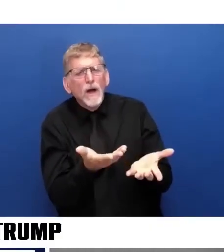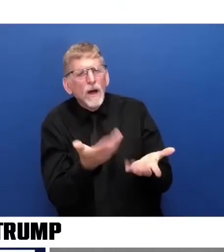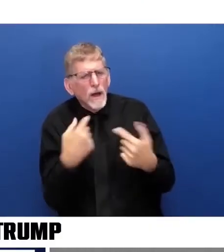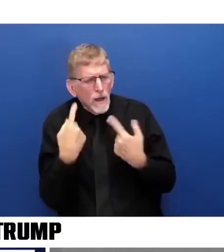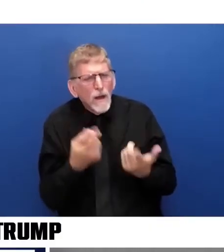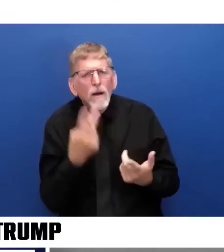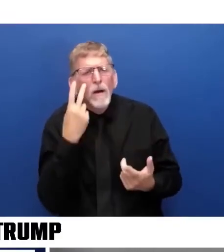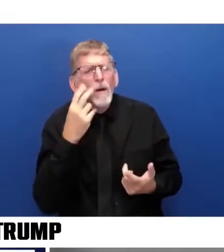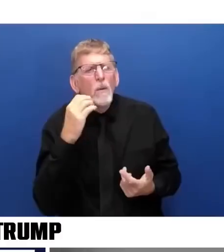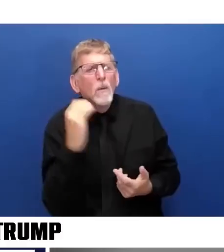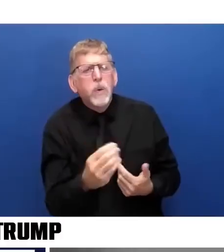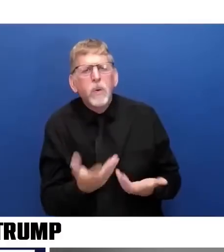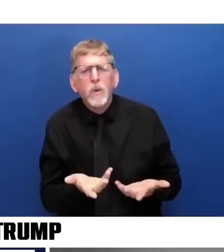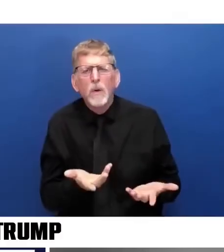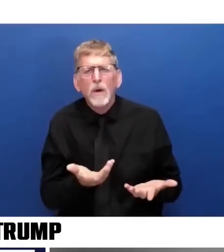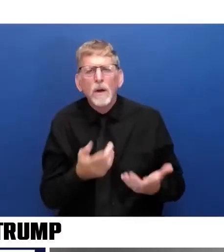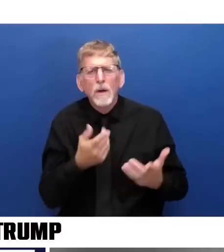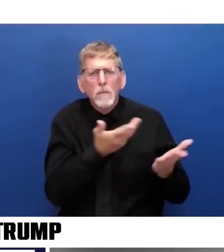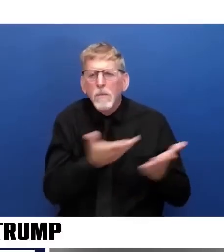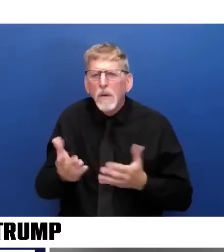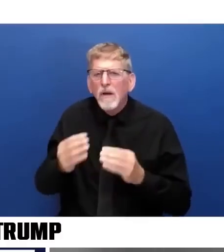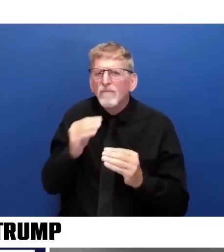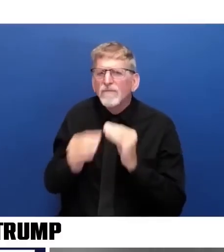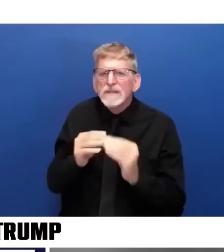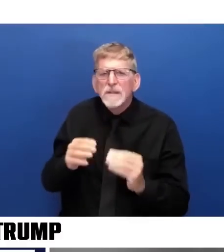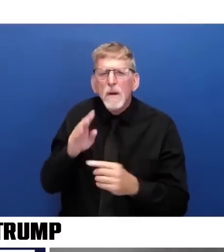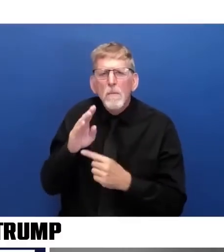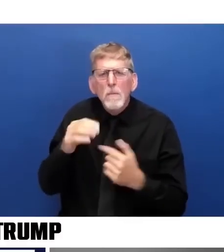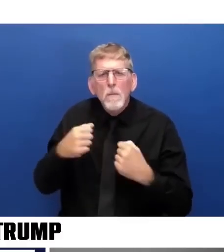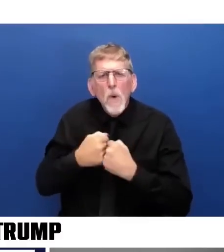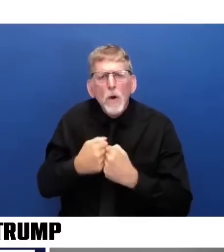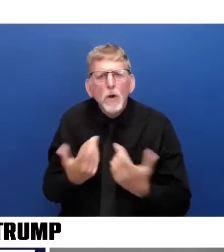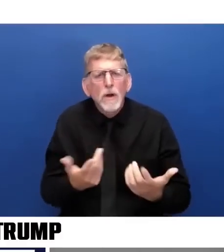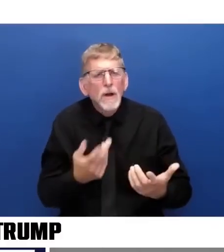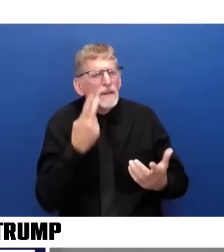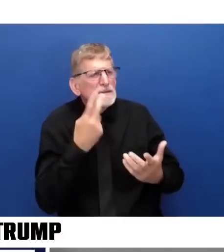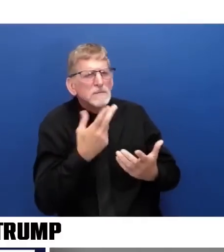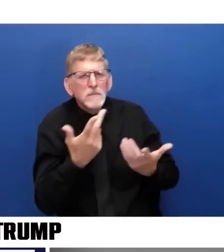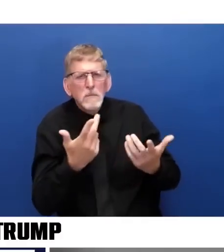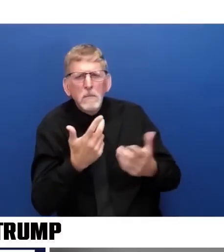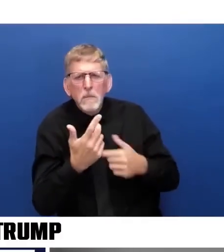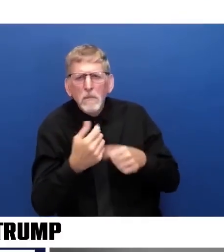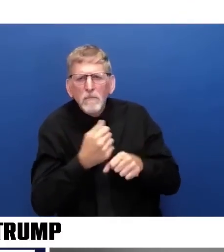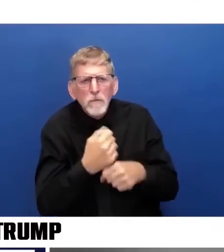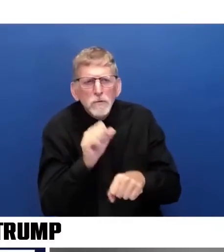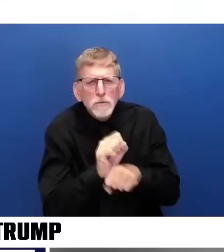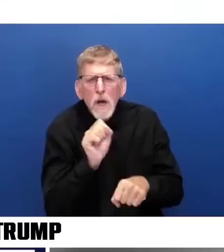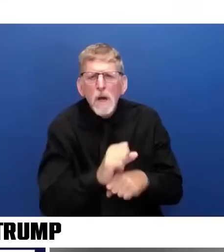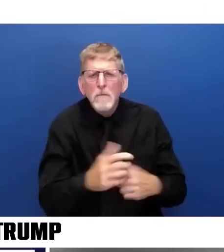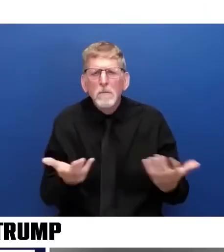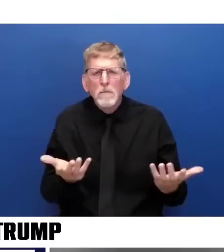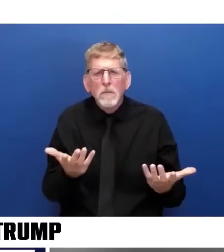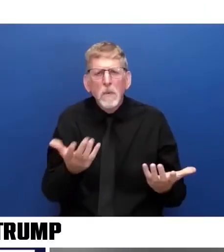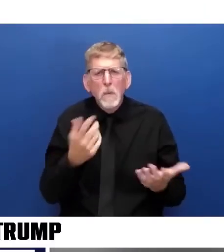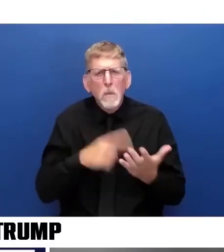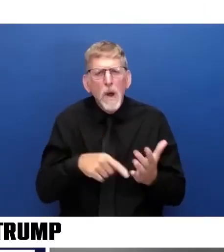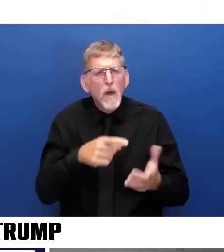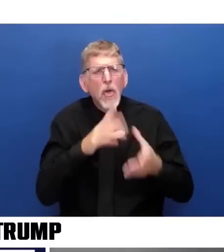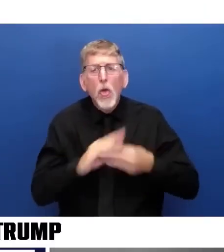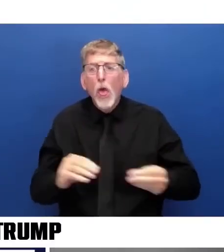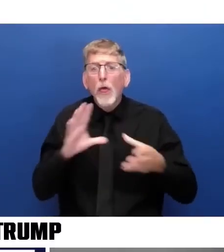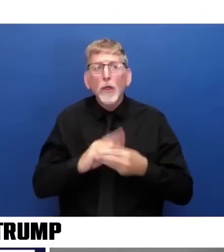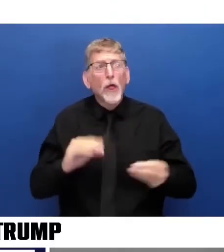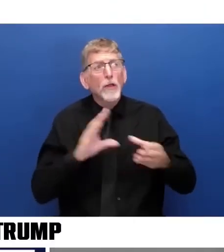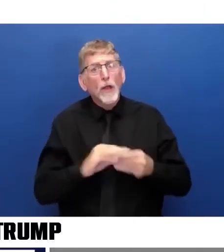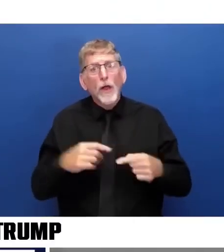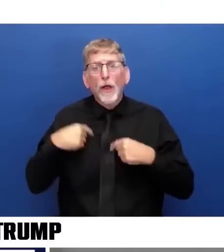to fix the border. They've had 3.5 years to create jobs and all the things we talked about. Why hasn't